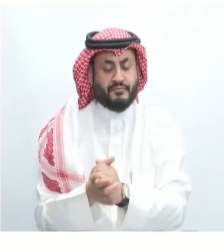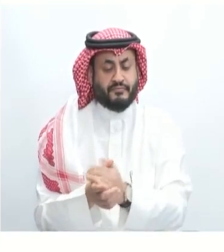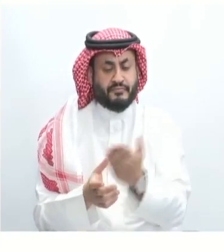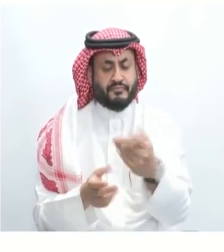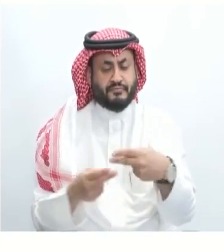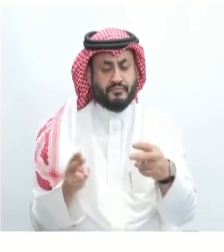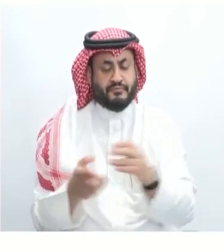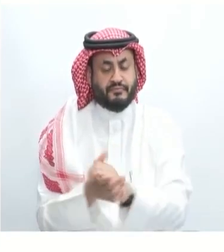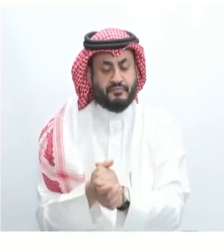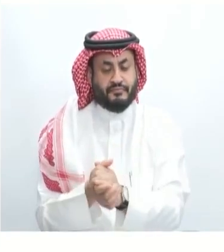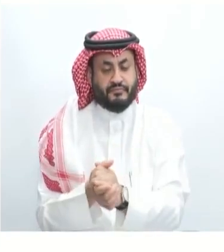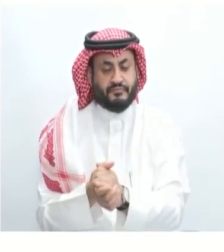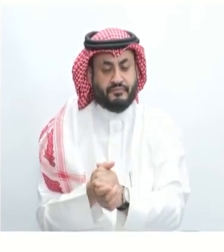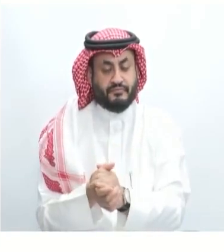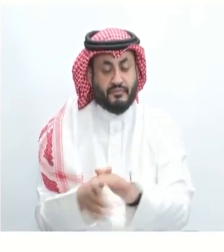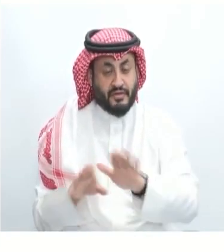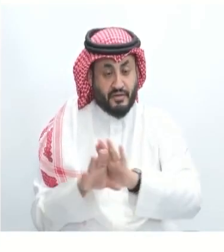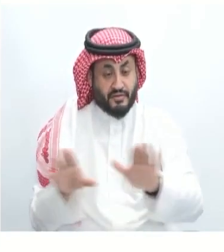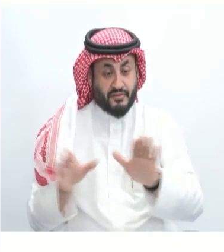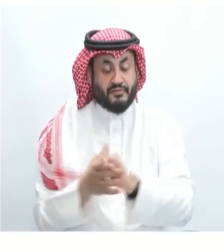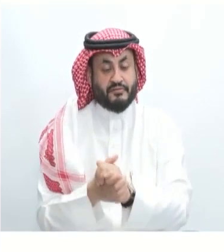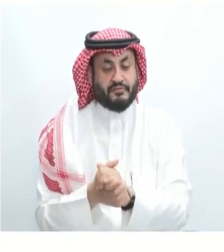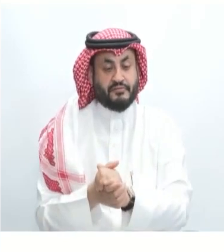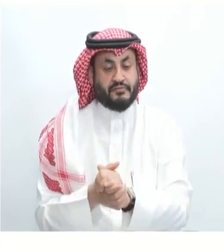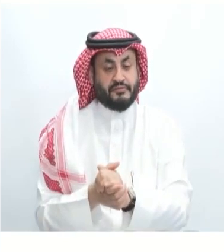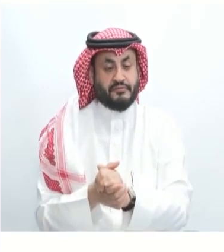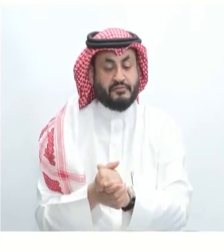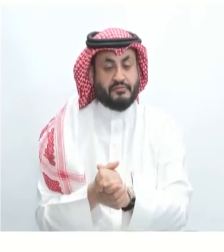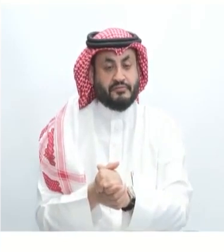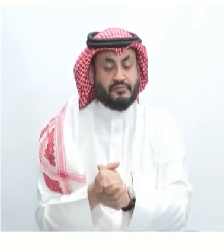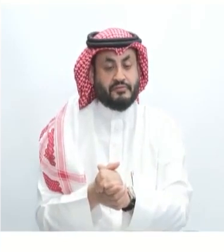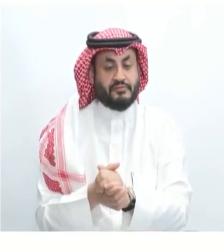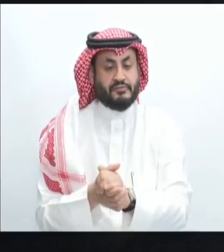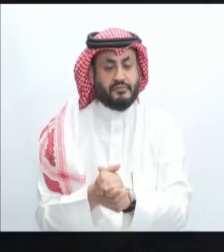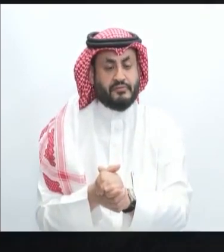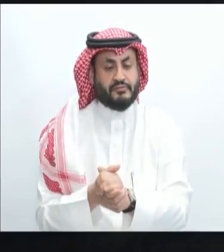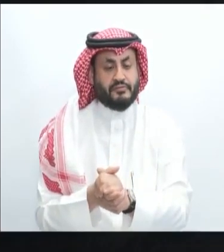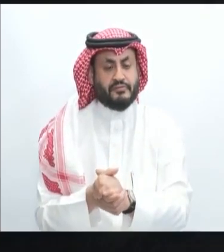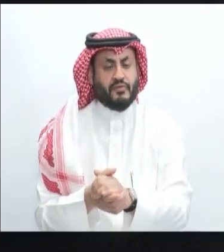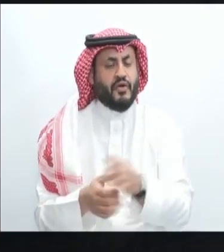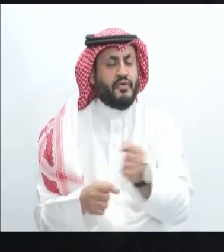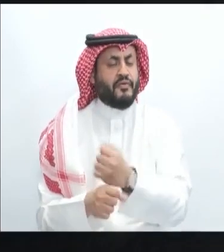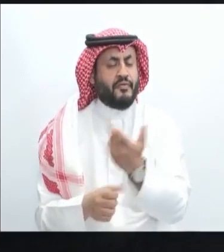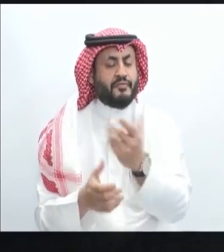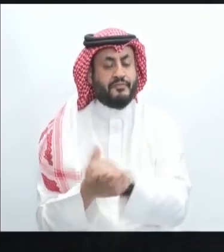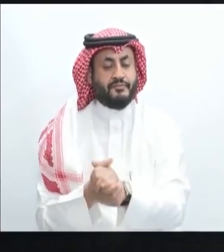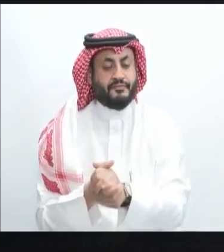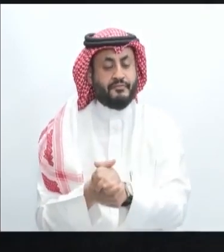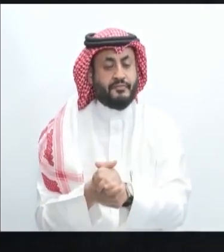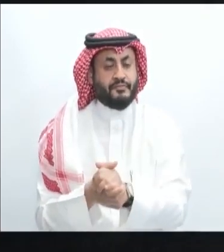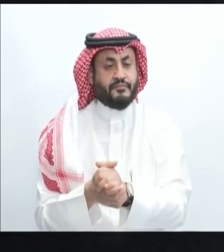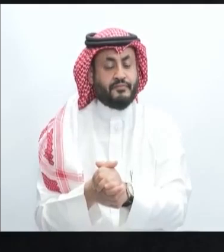here. So after you finish and after you answer these questions, what you need to do is